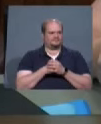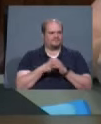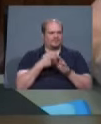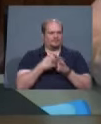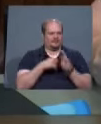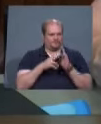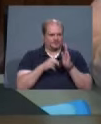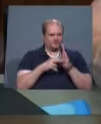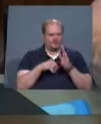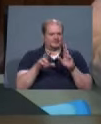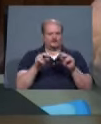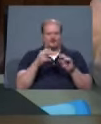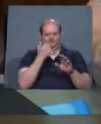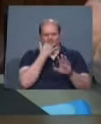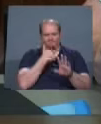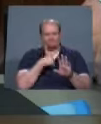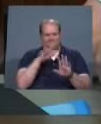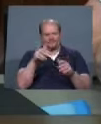Before she reads it?